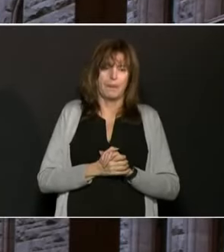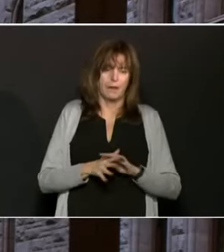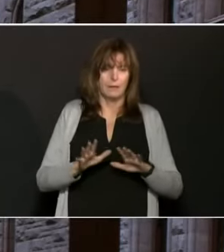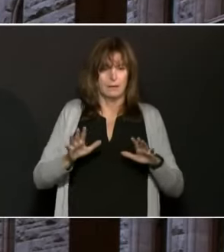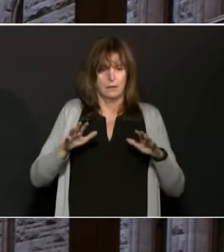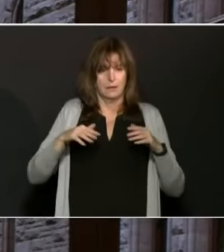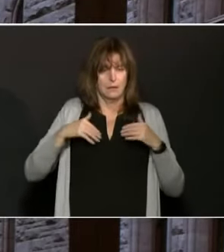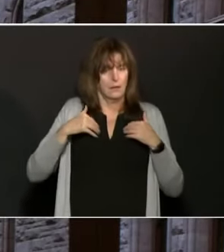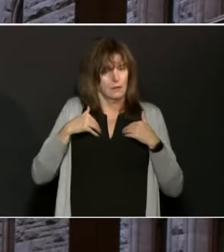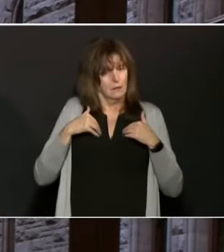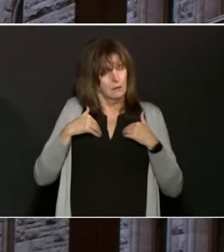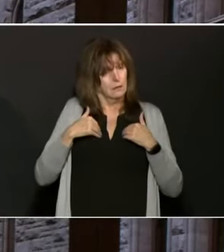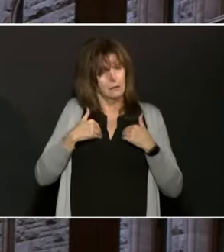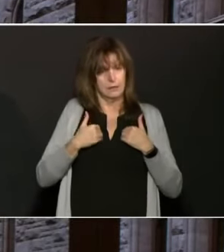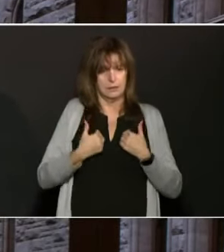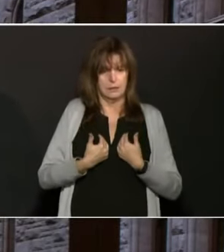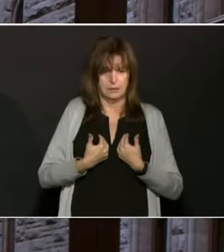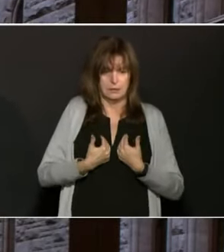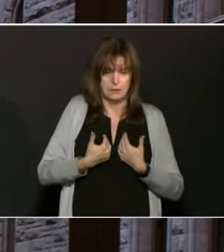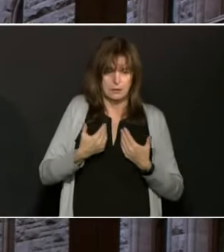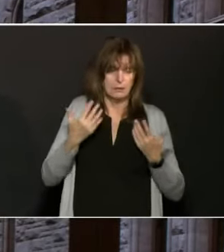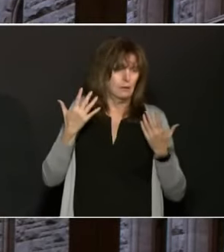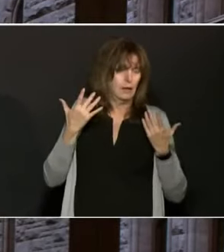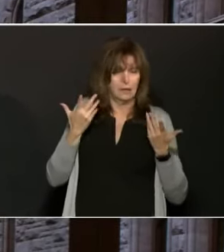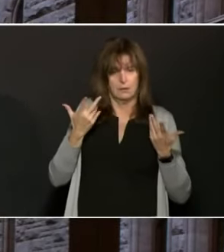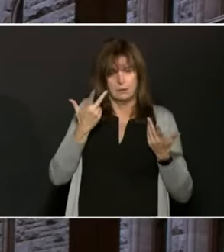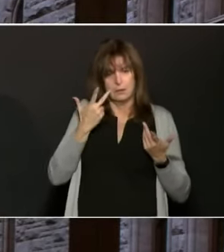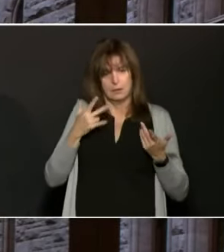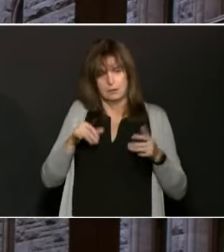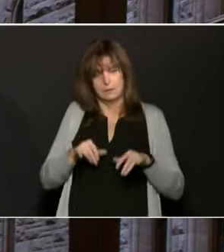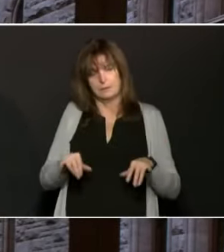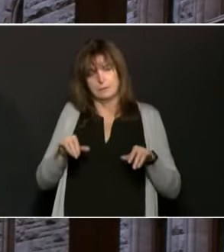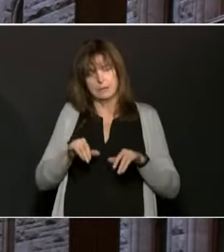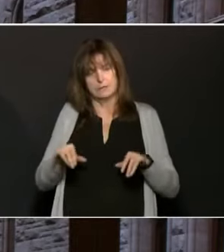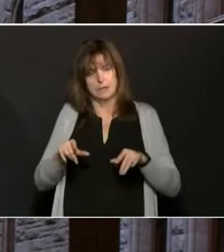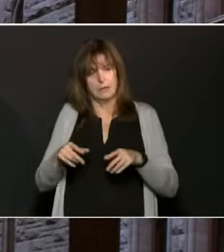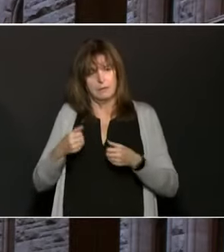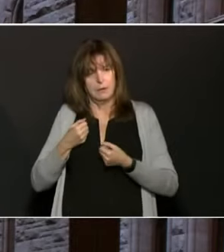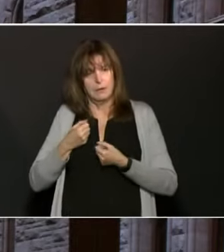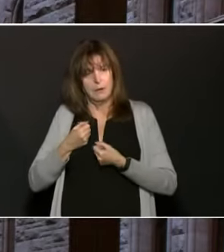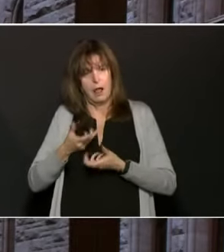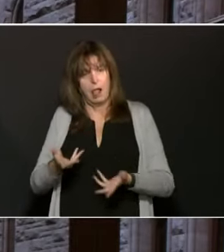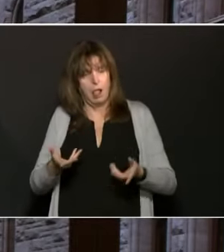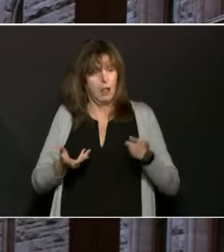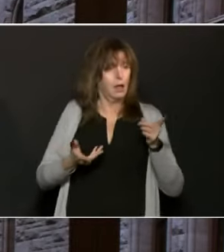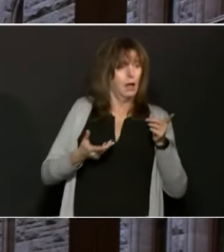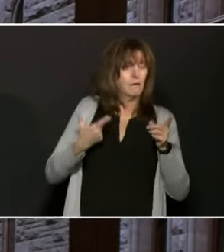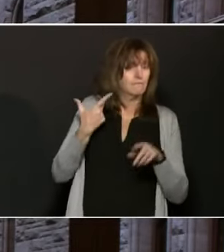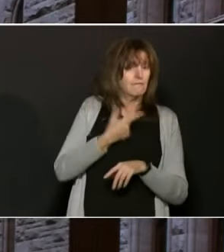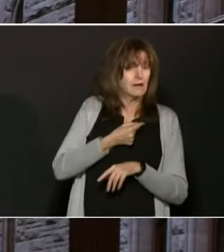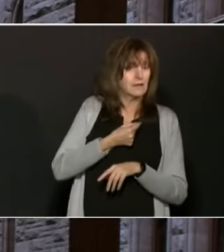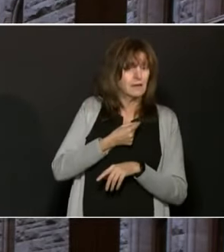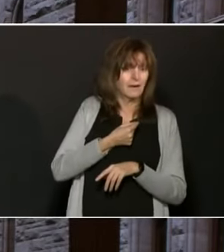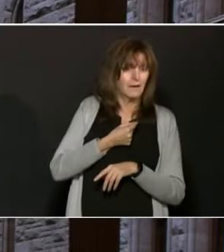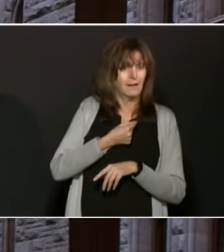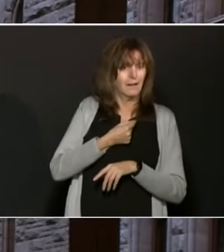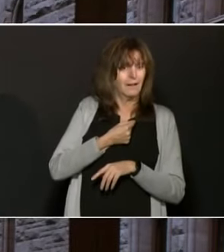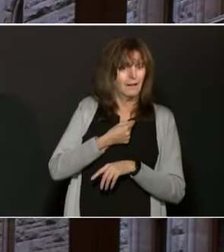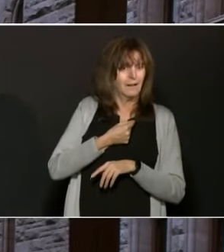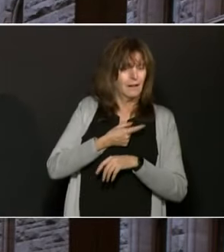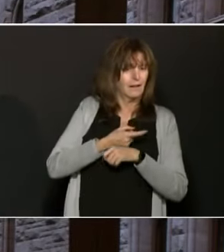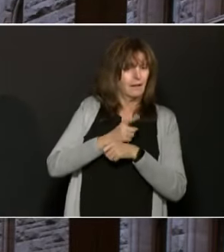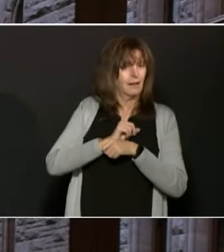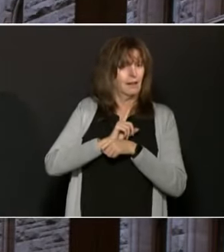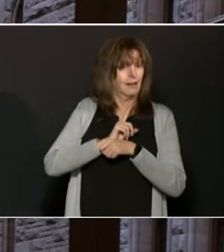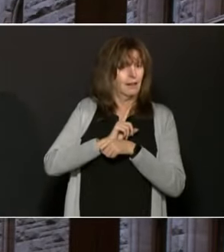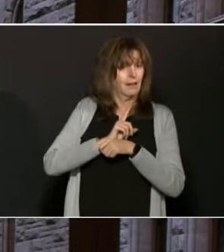we see the light at the end of the tunnel. That means you say, okay, I guess we're going to be in this for the next 2 or 3 years. So we see this there. So that